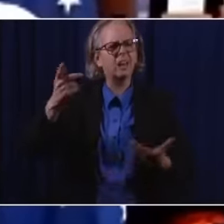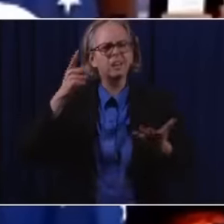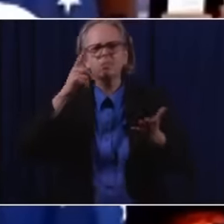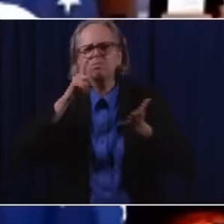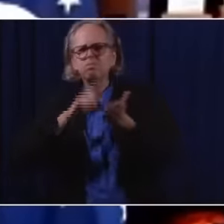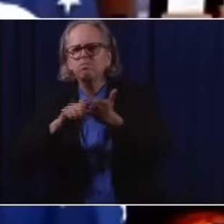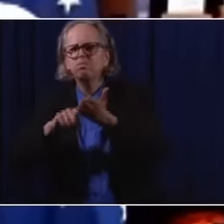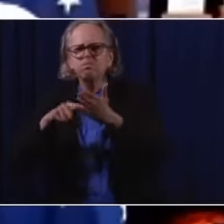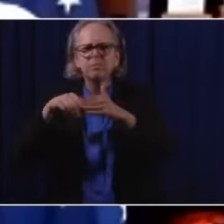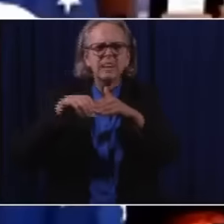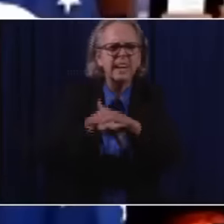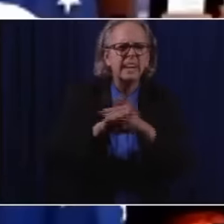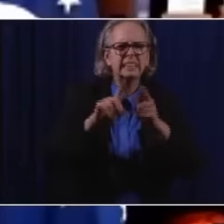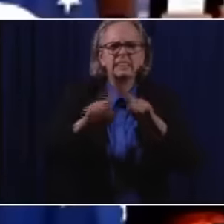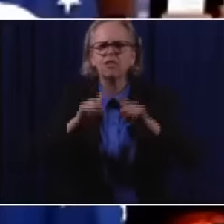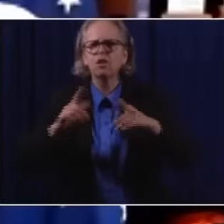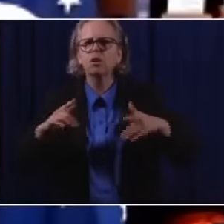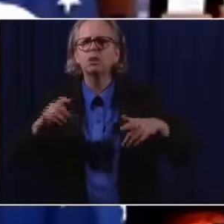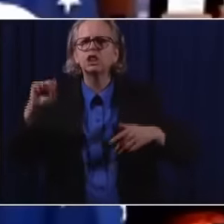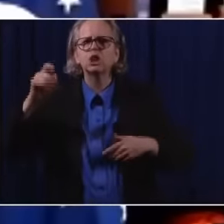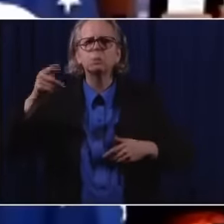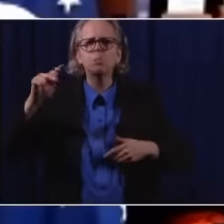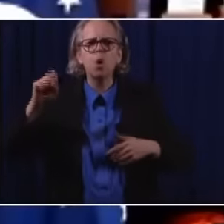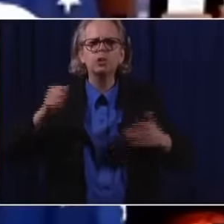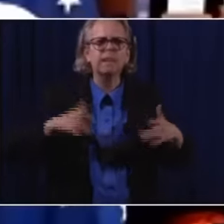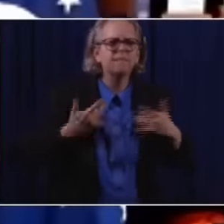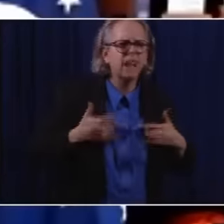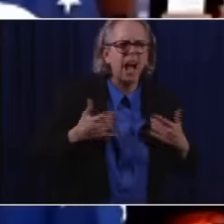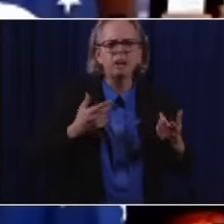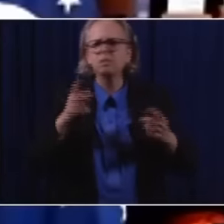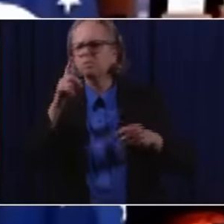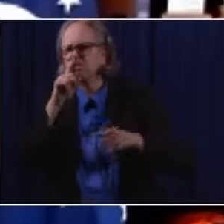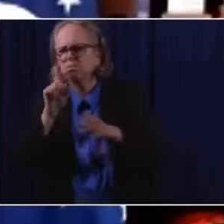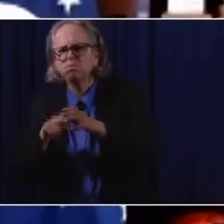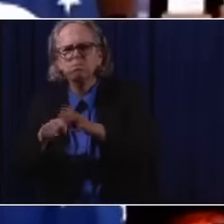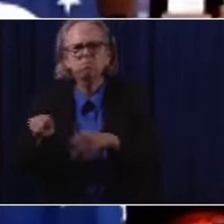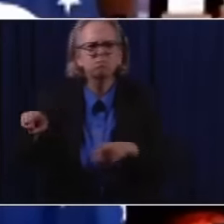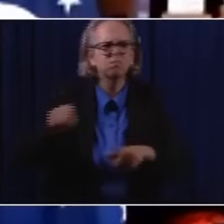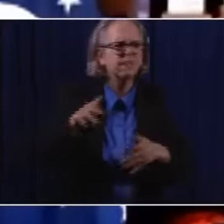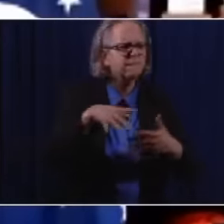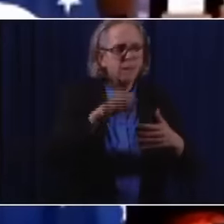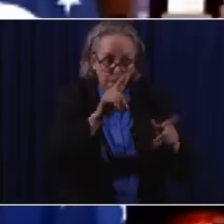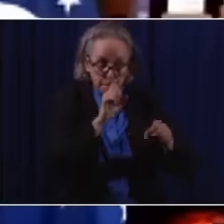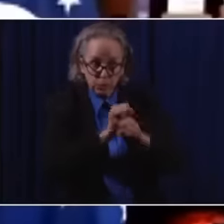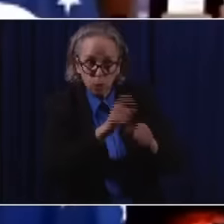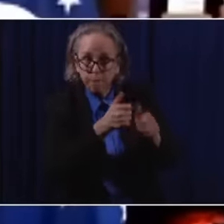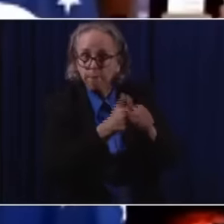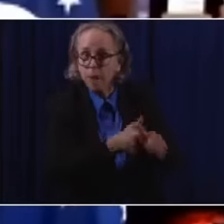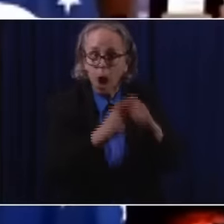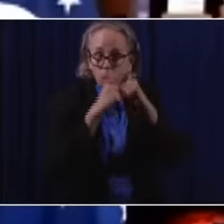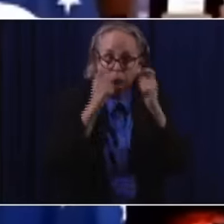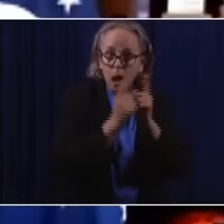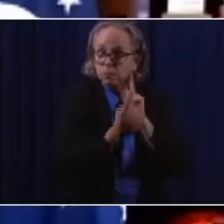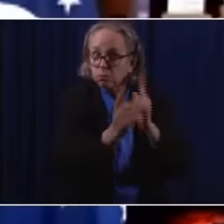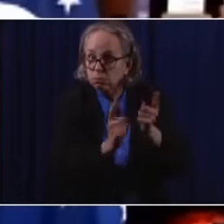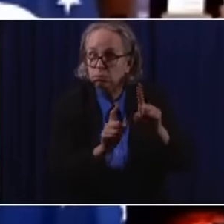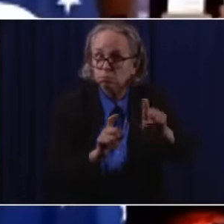they're attempting to make sure that we don't have spread at those particular athletic events.